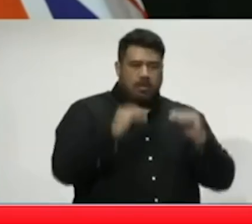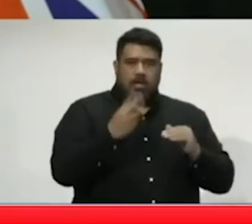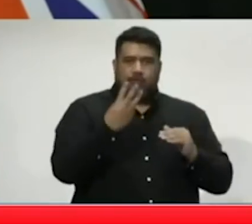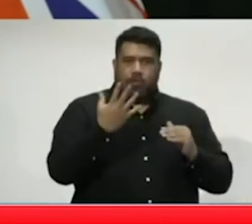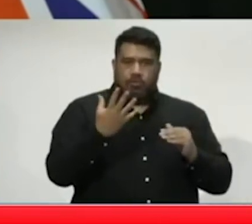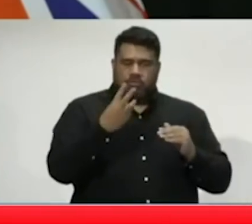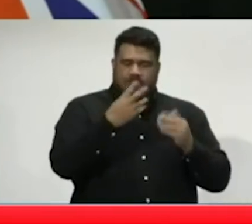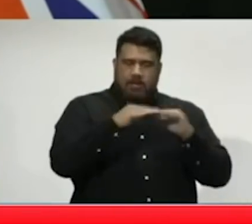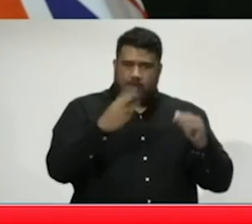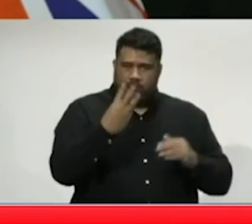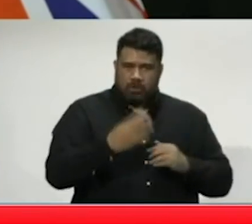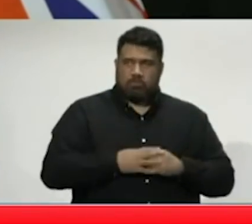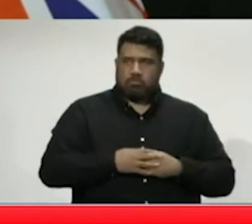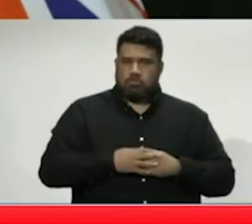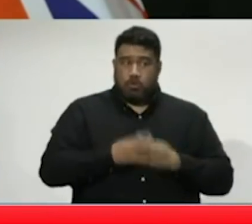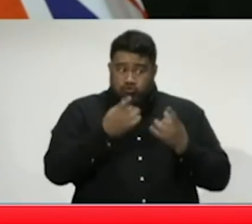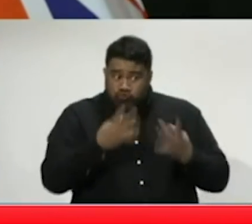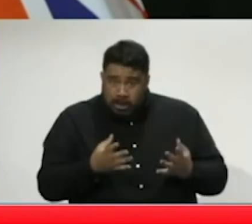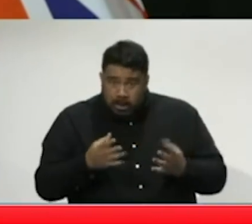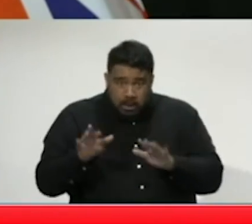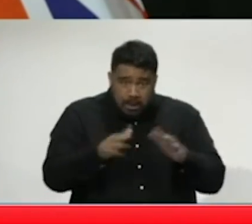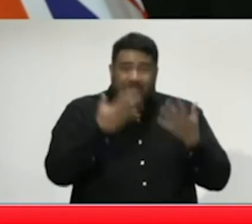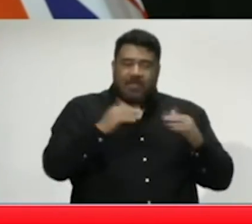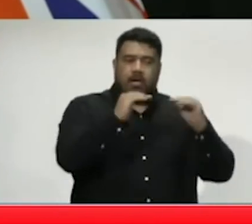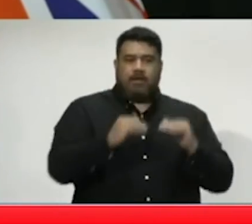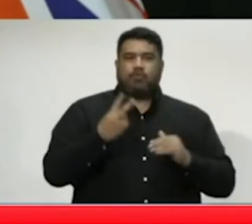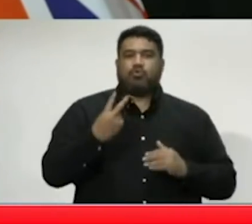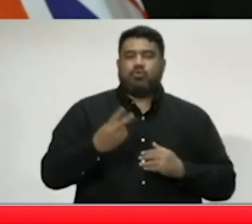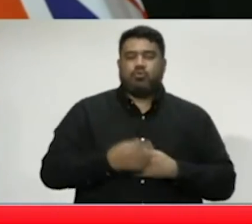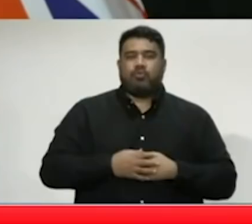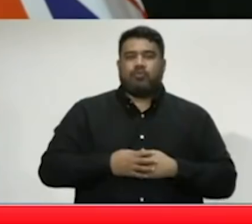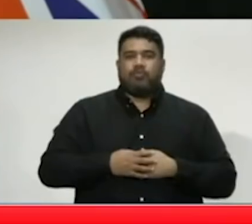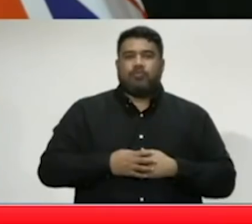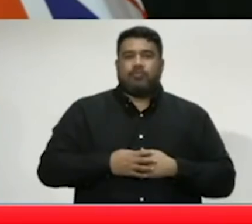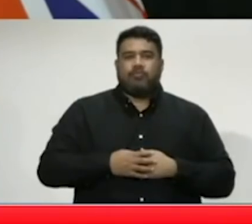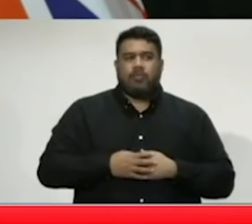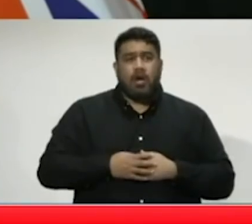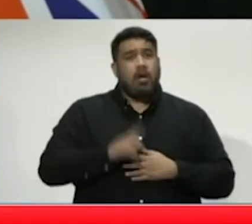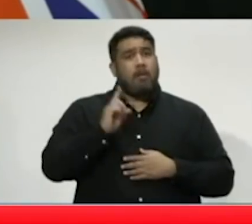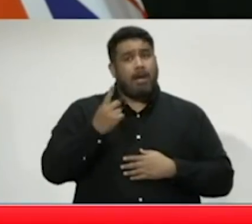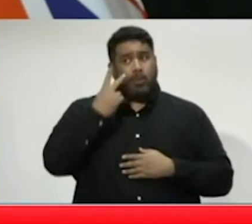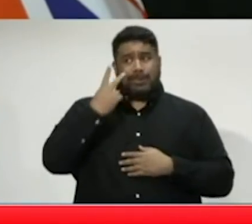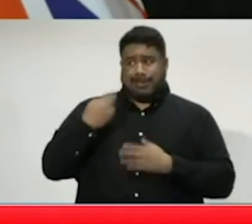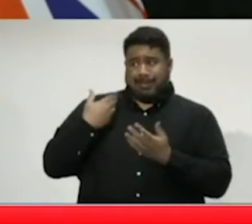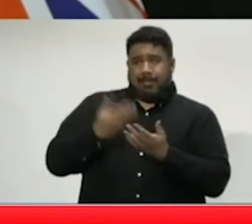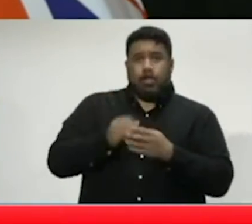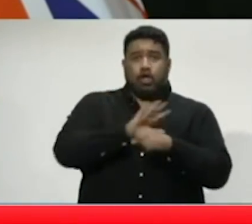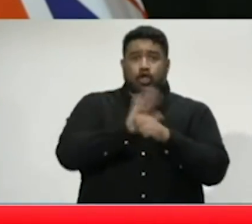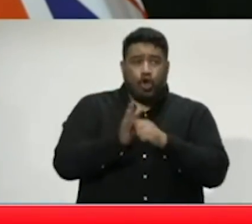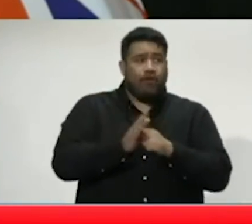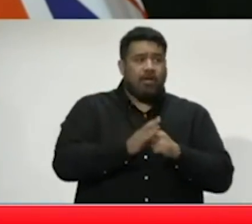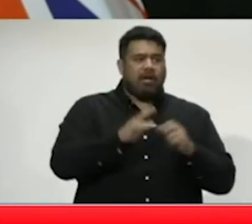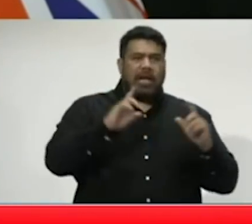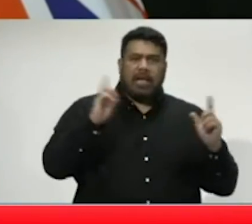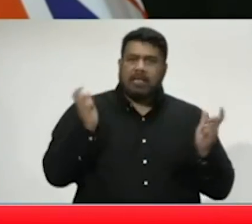this has been the right approach. First, the number of new cases of COVID-19 has reduced significantly. There were 31